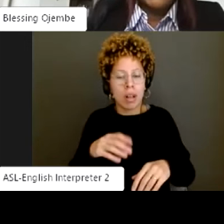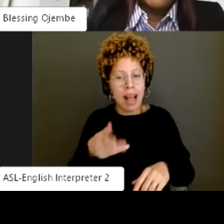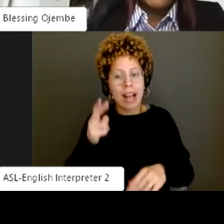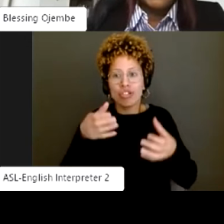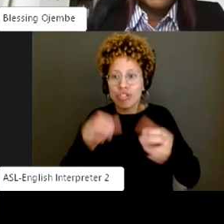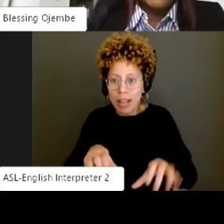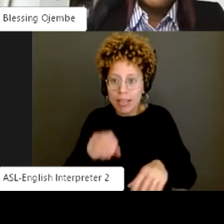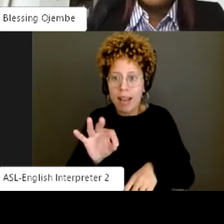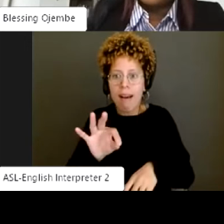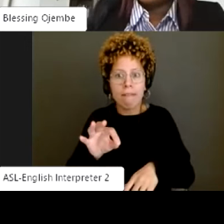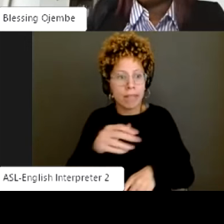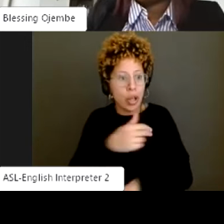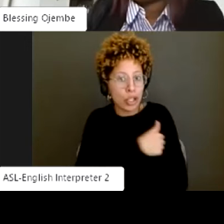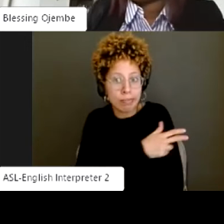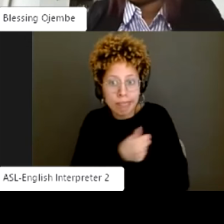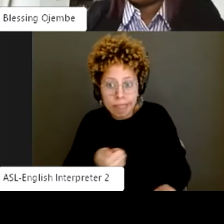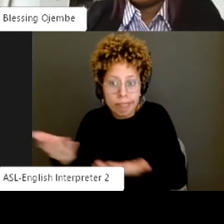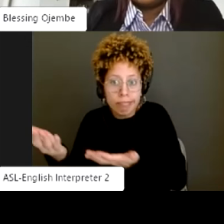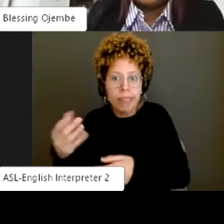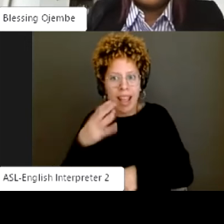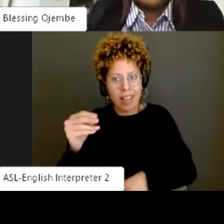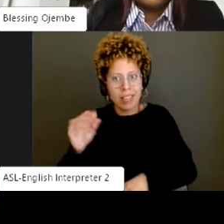increasing hospital costs, and as well as mortality.